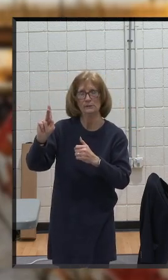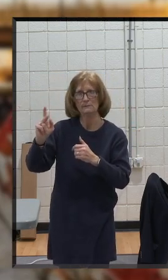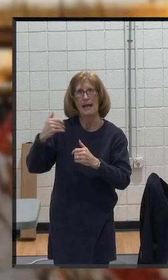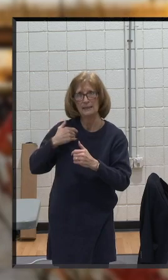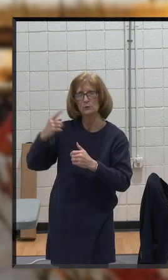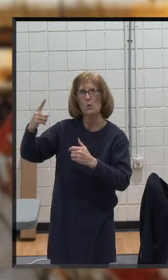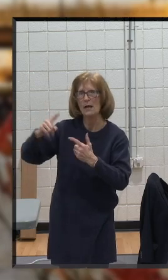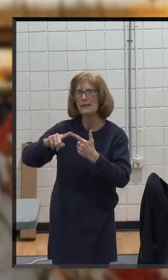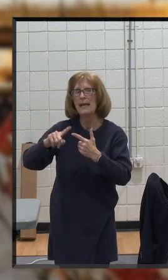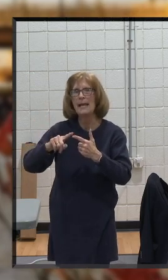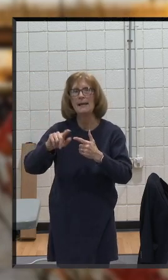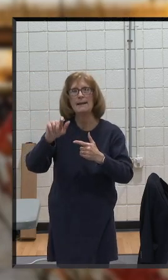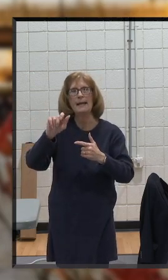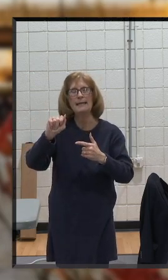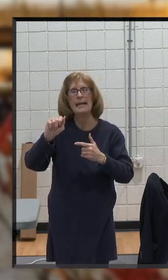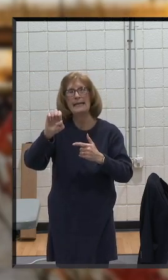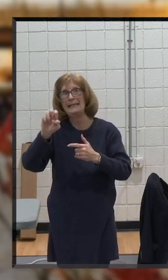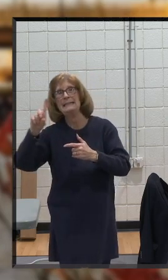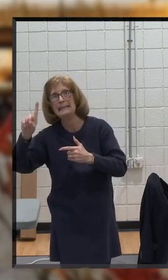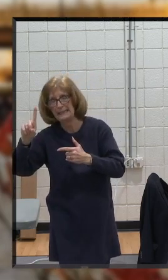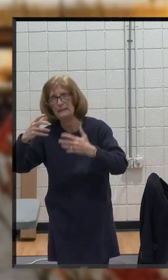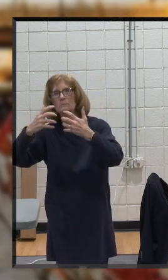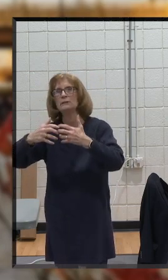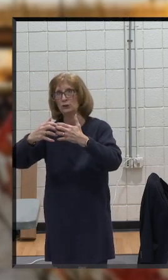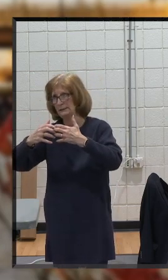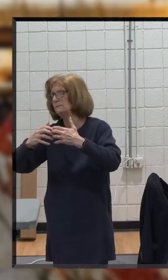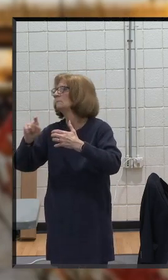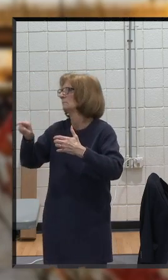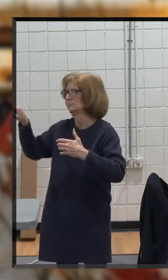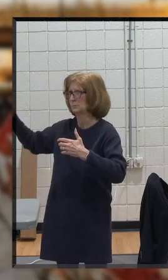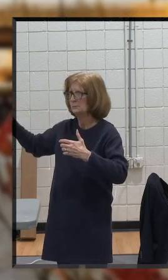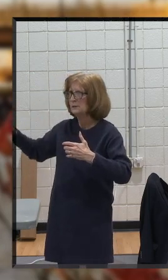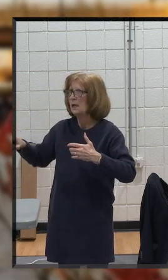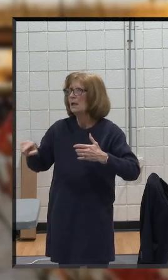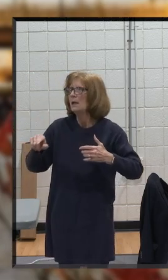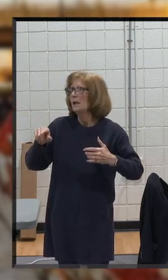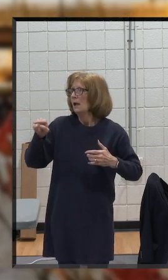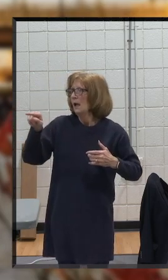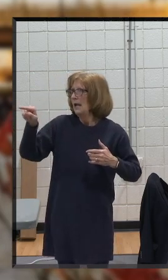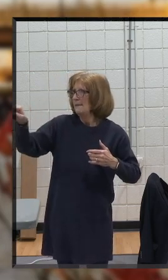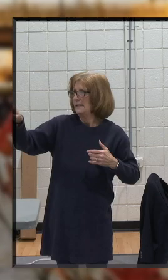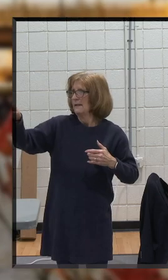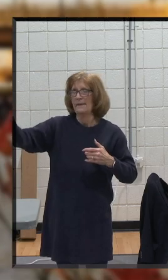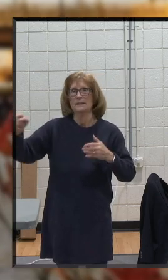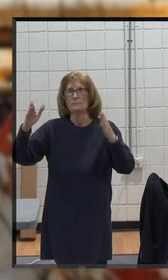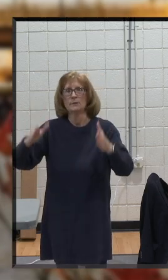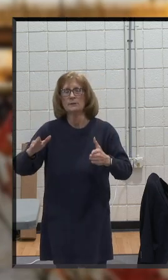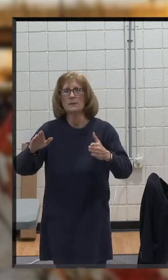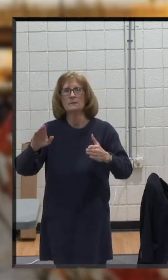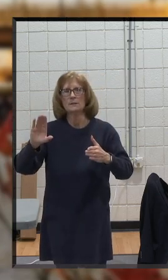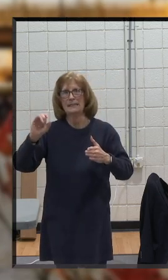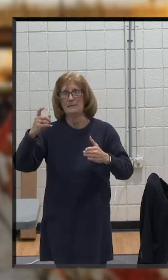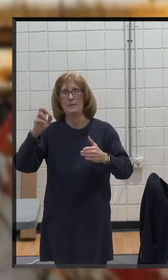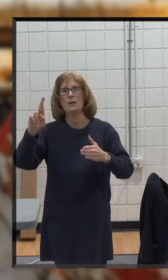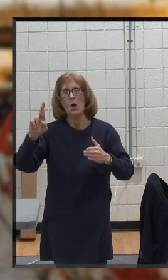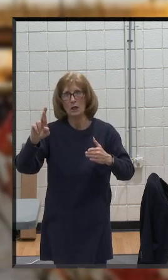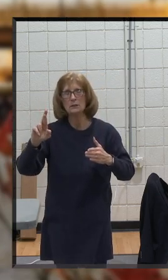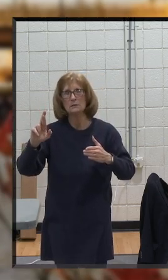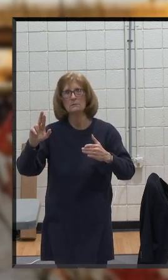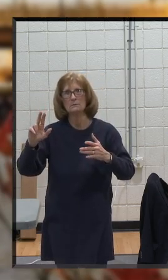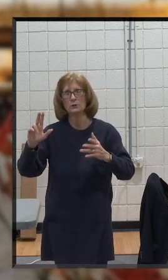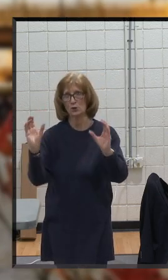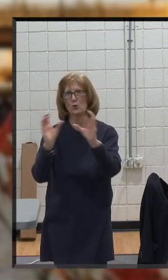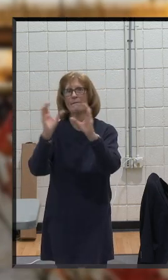if anybody were to need that. My colleague, Laura Tsutsui, is CPR certified, but if anybody in the room is having a